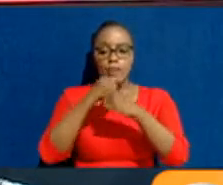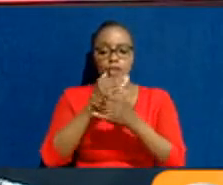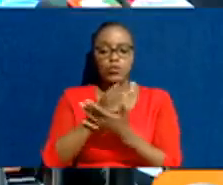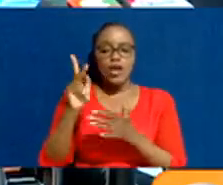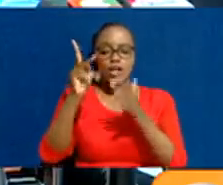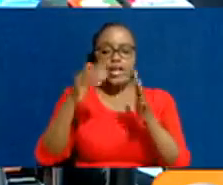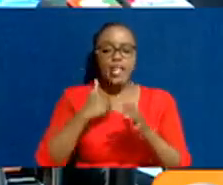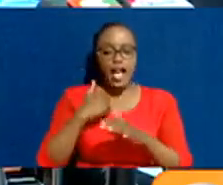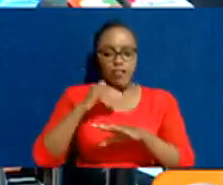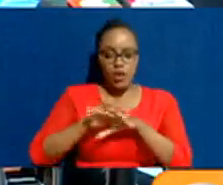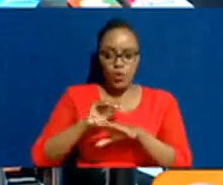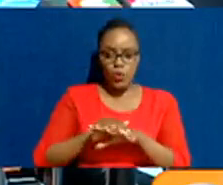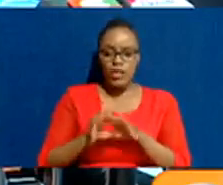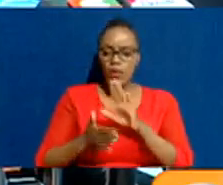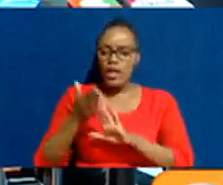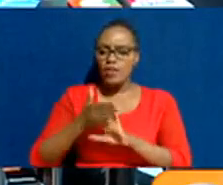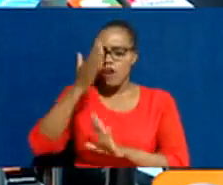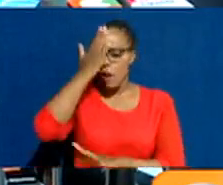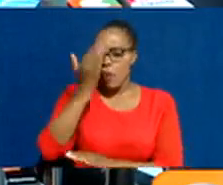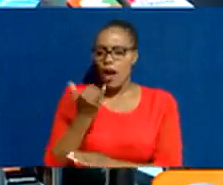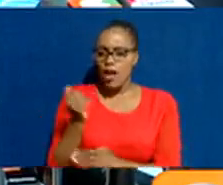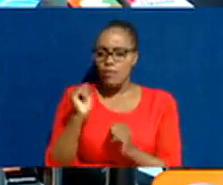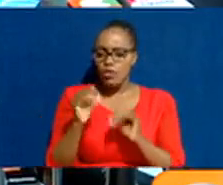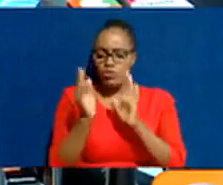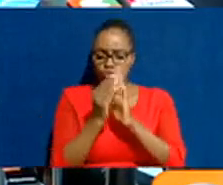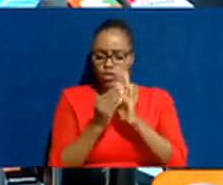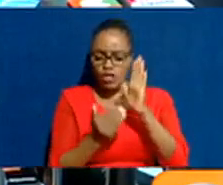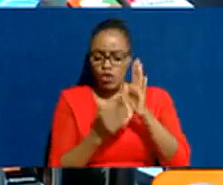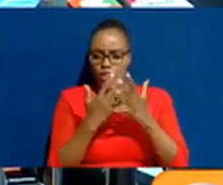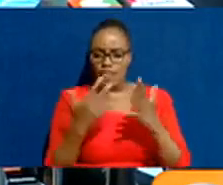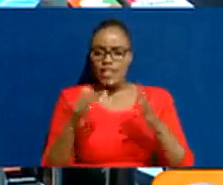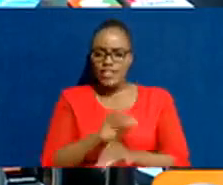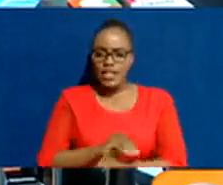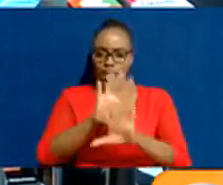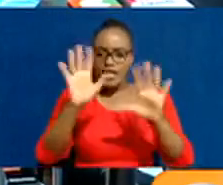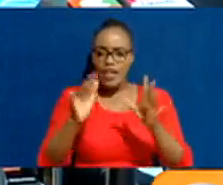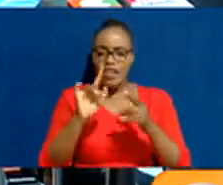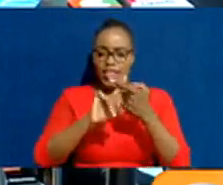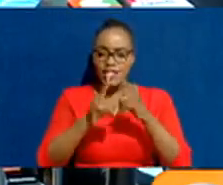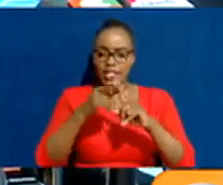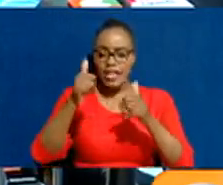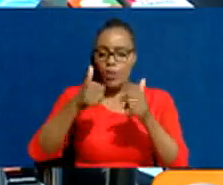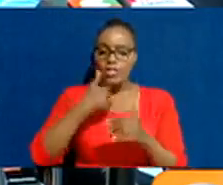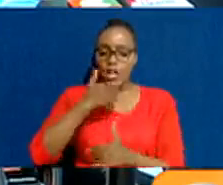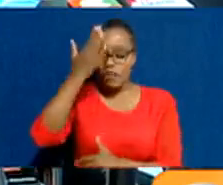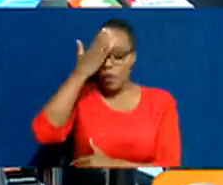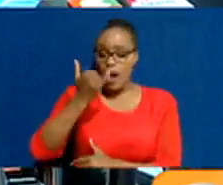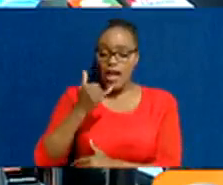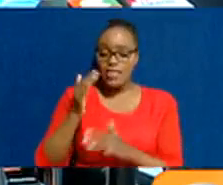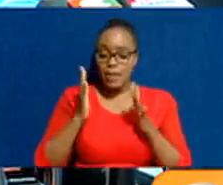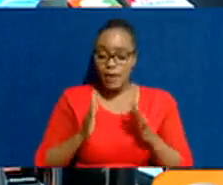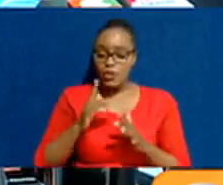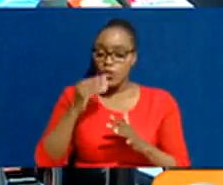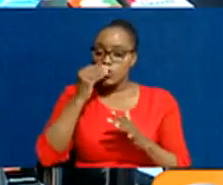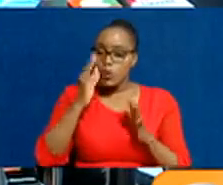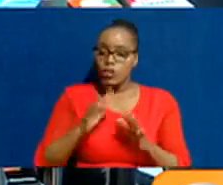have a voice. What is the rush for? Can you put all these things in place, the standards in place, so that a consumer has